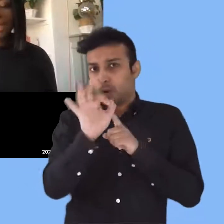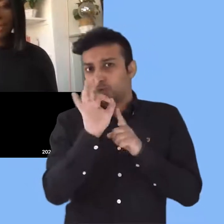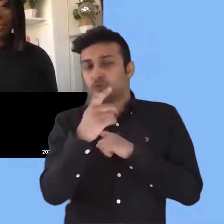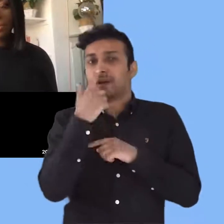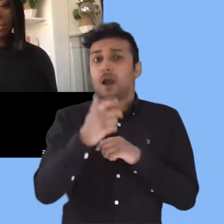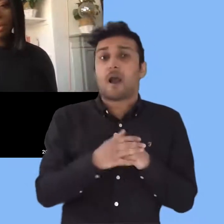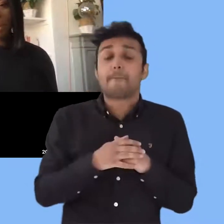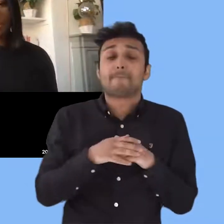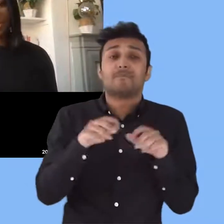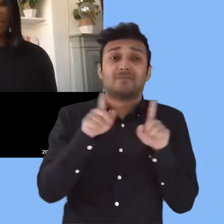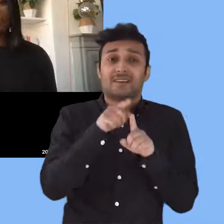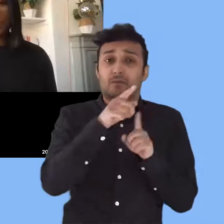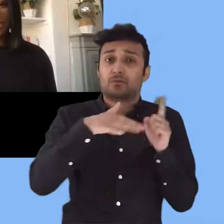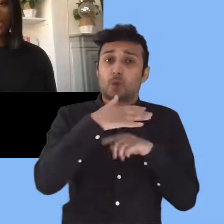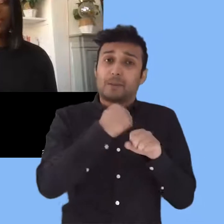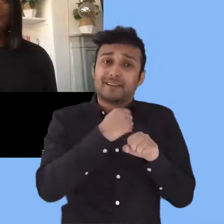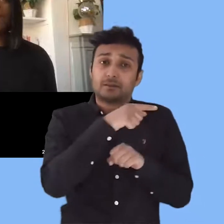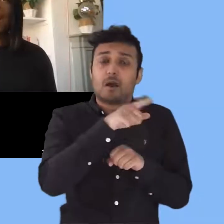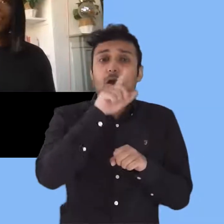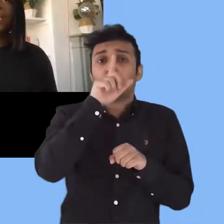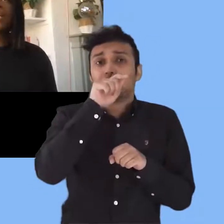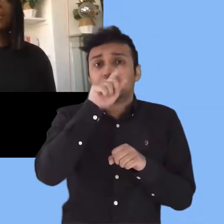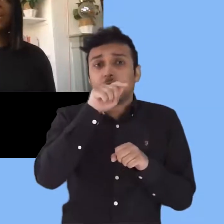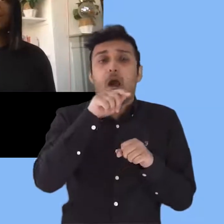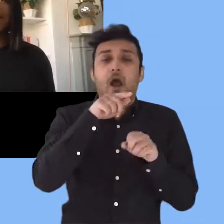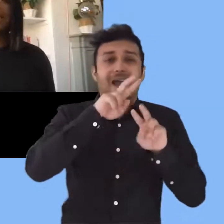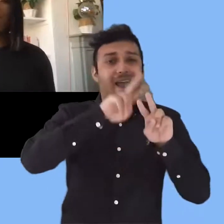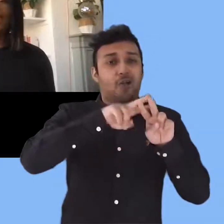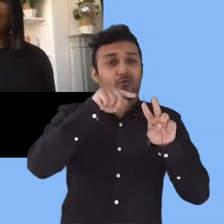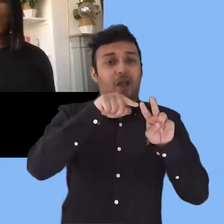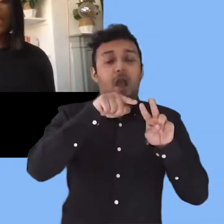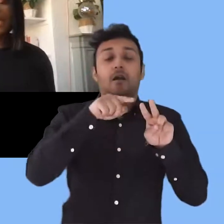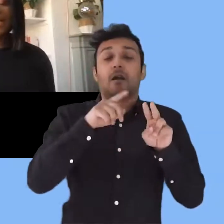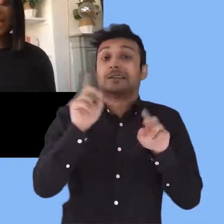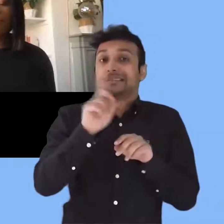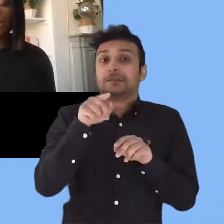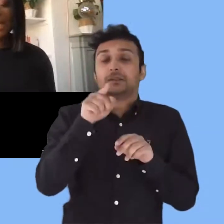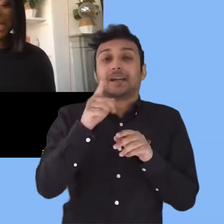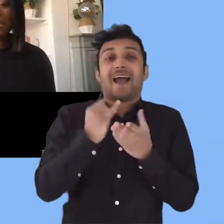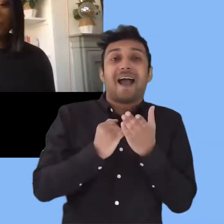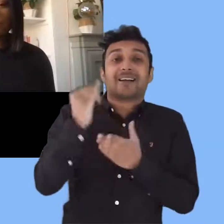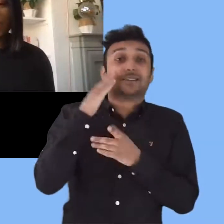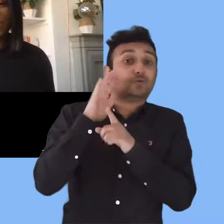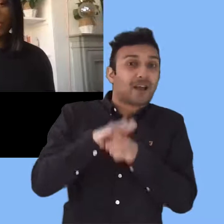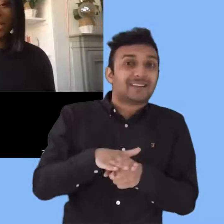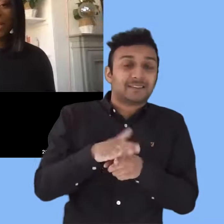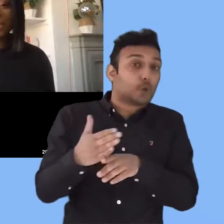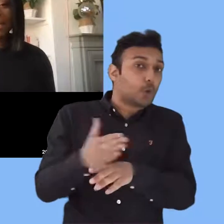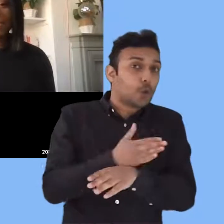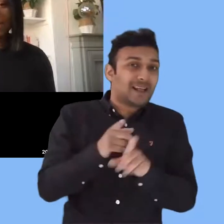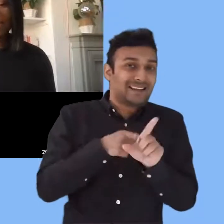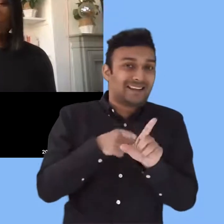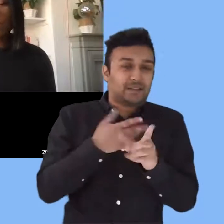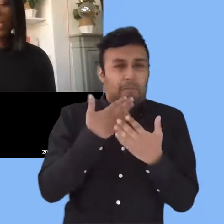social media for the purposes of Twitter. The hashtag is anti-racist early years. Really keen for everybody to use that